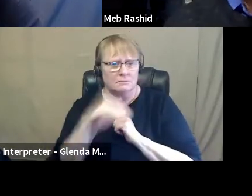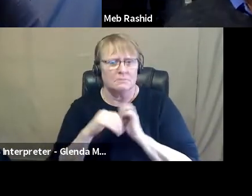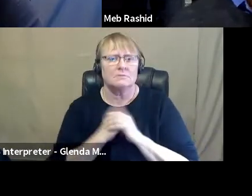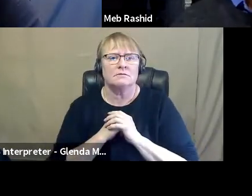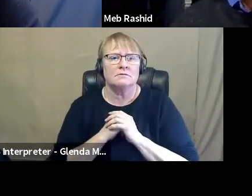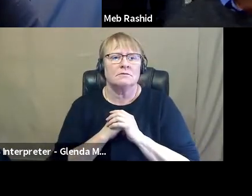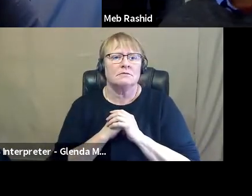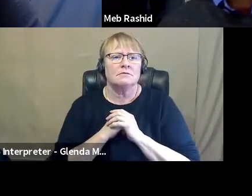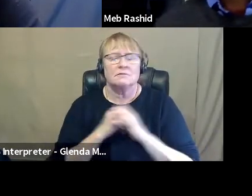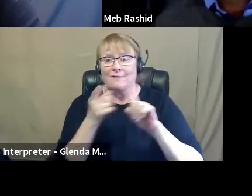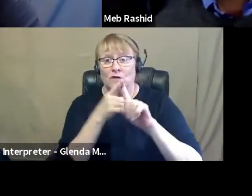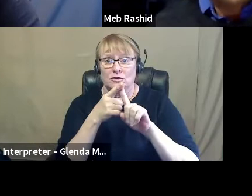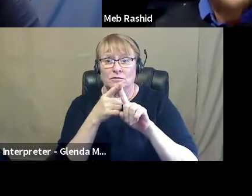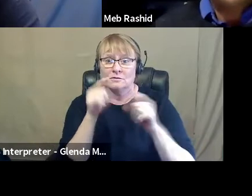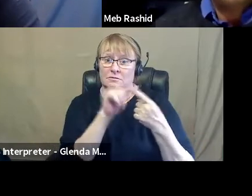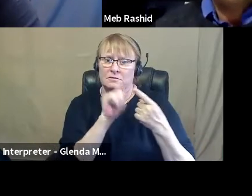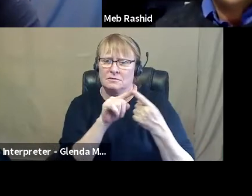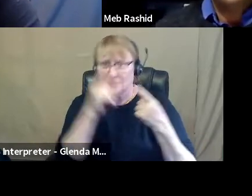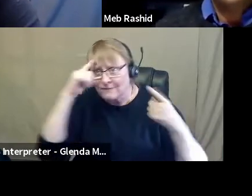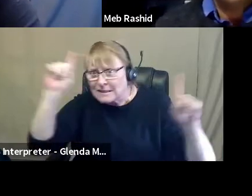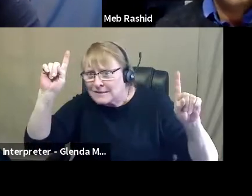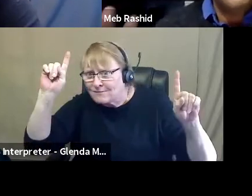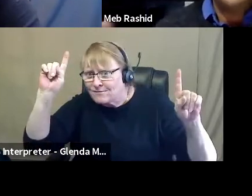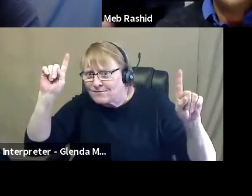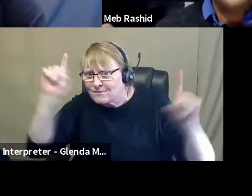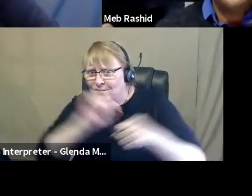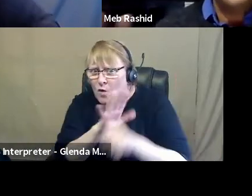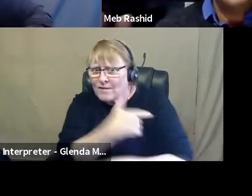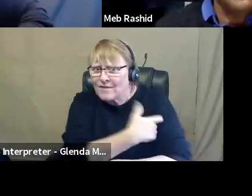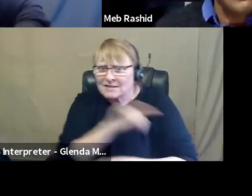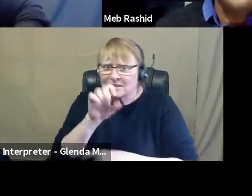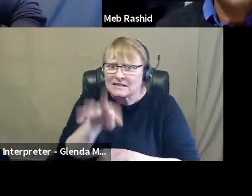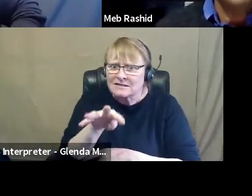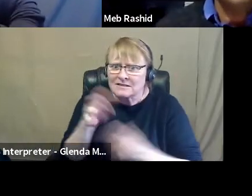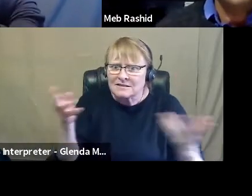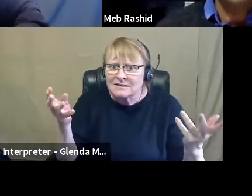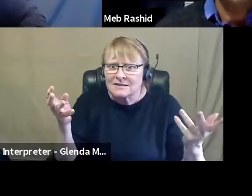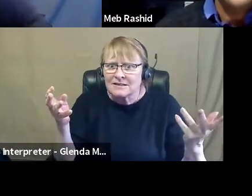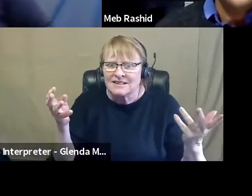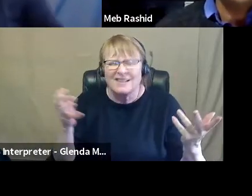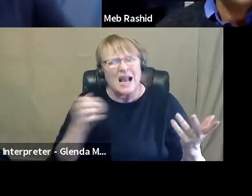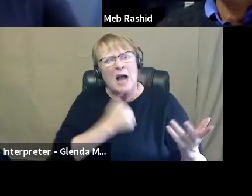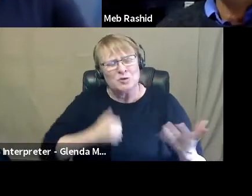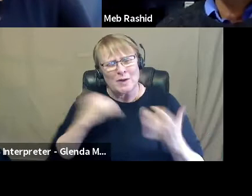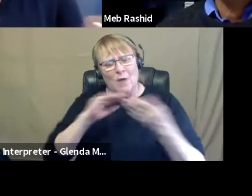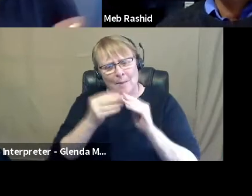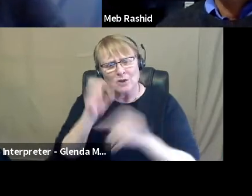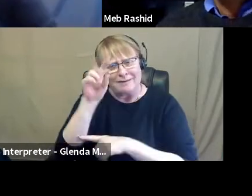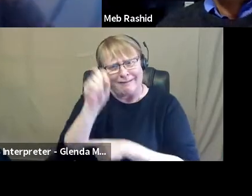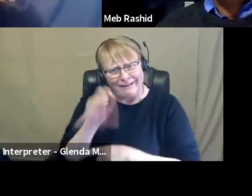let's start with that first question. How effective are these COVID vaccines? And I apologize in advance because I'm going to run you through some numbers. Next slide,